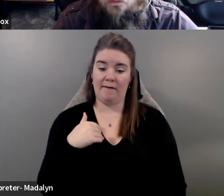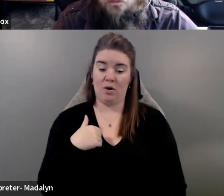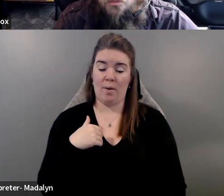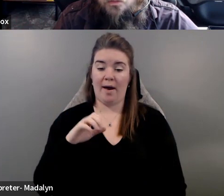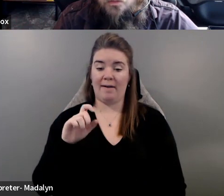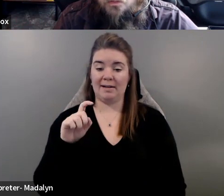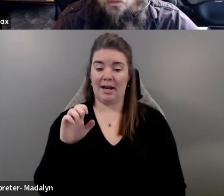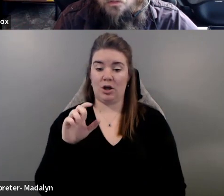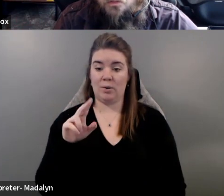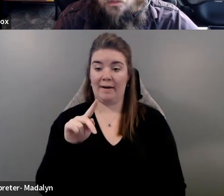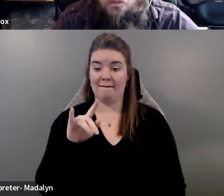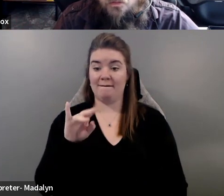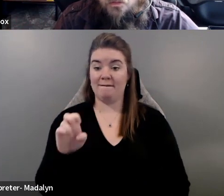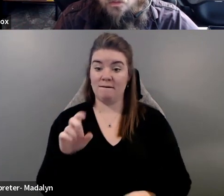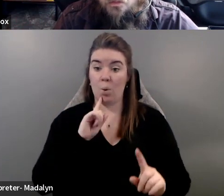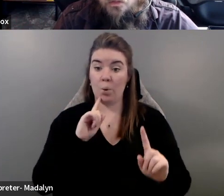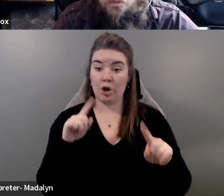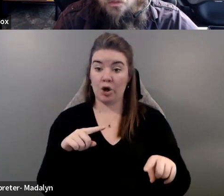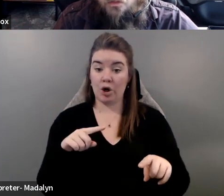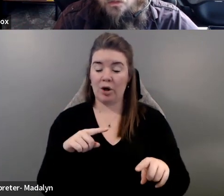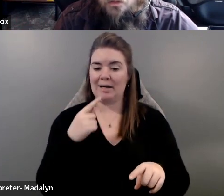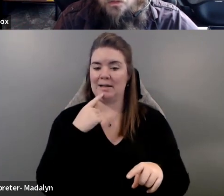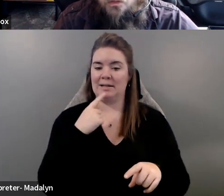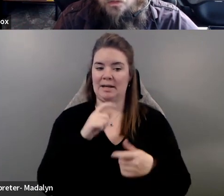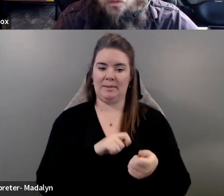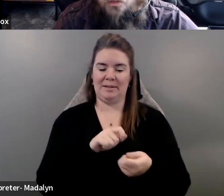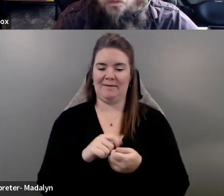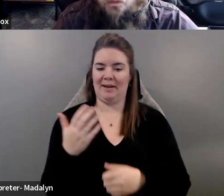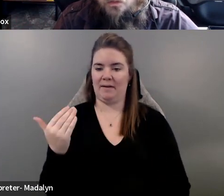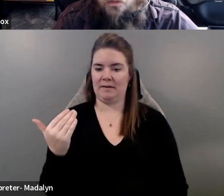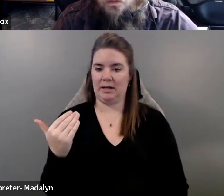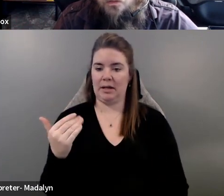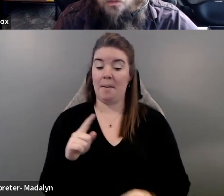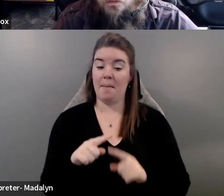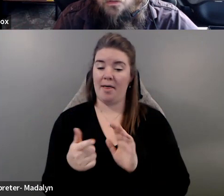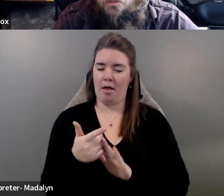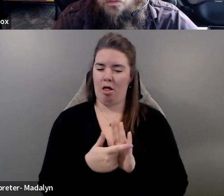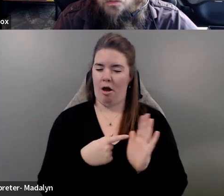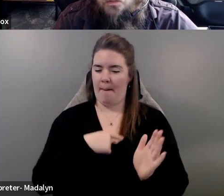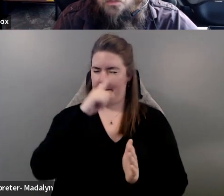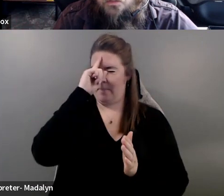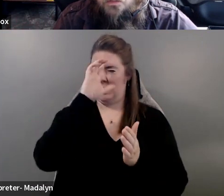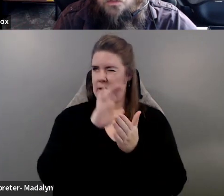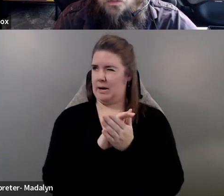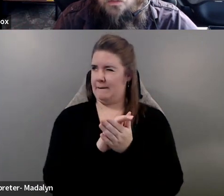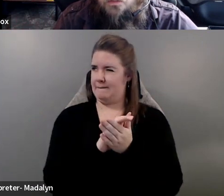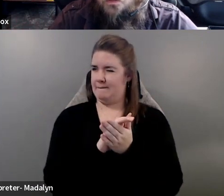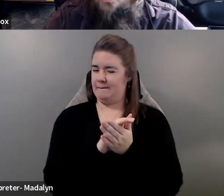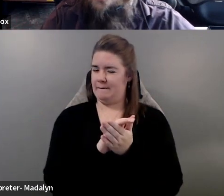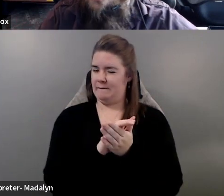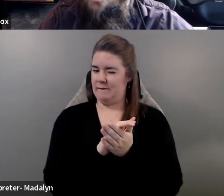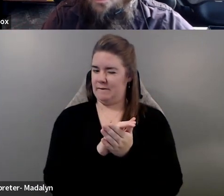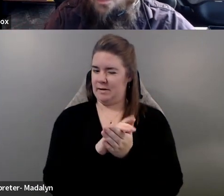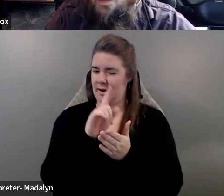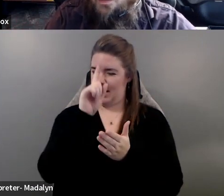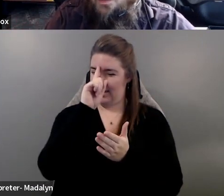like our silk has, it states 15. But the law, I believe, and I can be corrected by some of those that I see